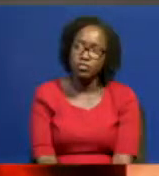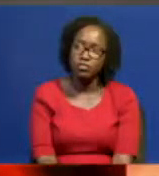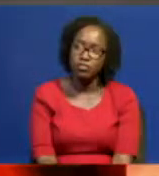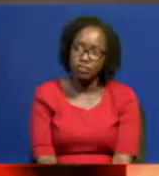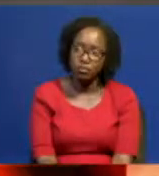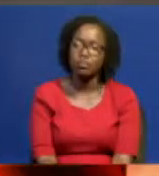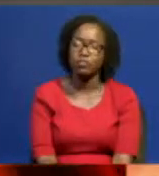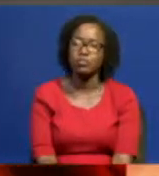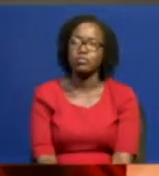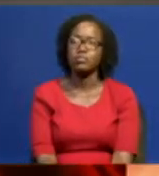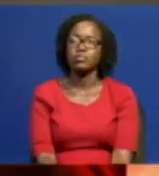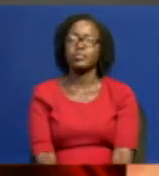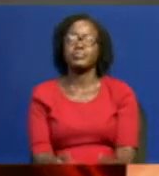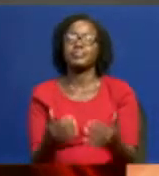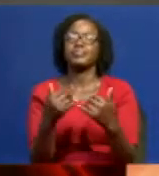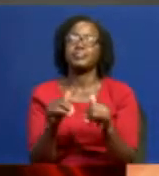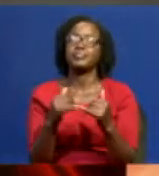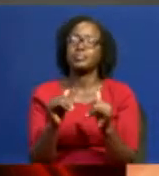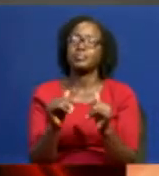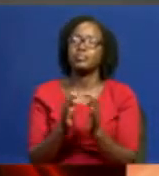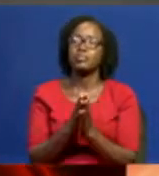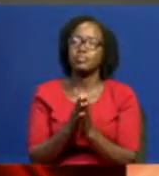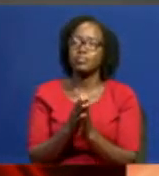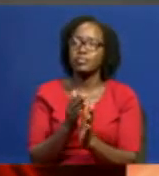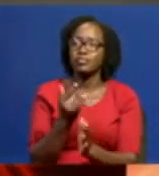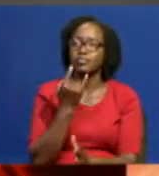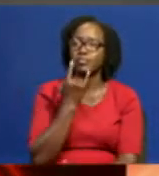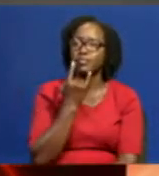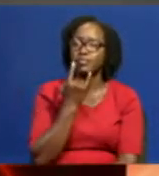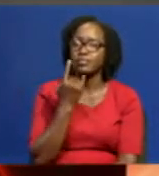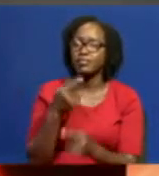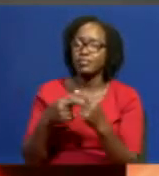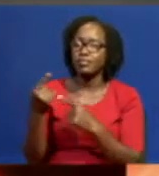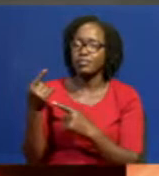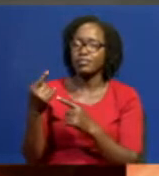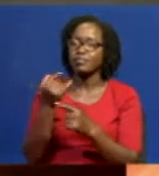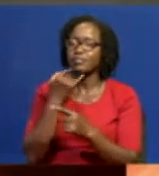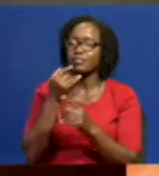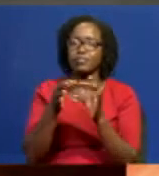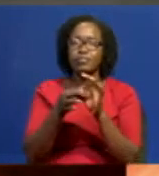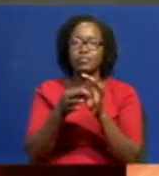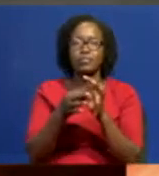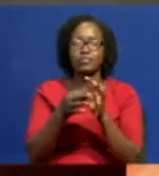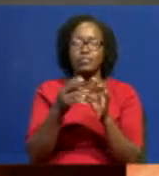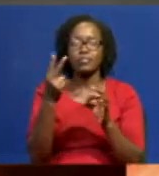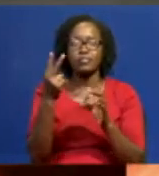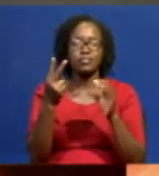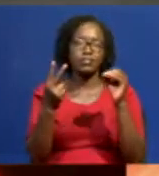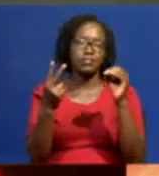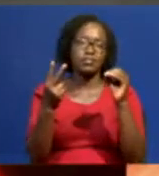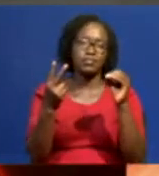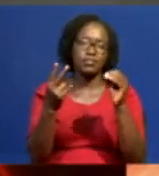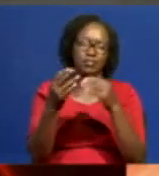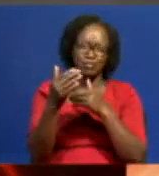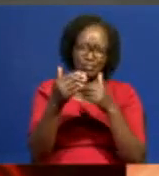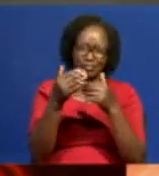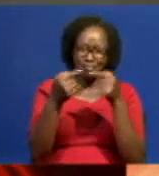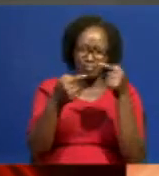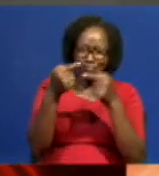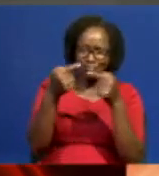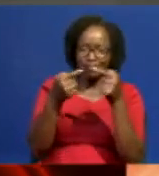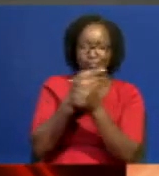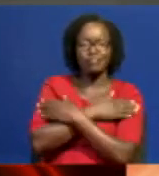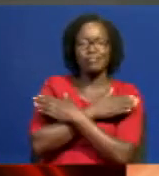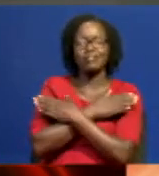Shifting the focus to matters of sports now, and Gor Mahia beat Nyanza combined by 2-0 in a closely contested